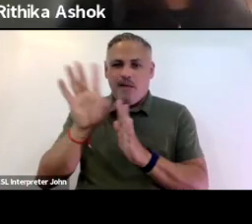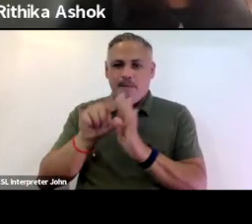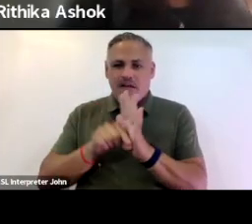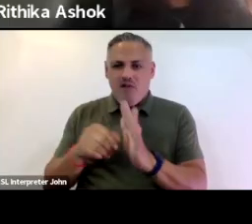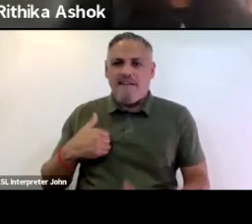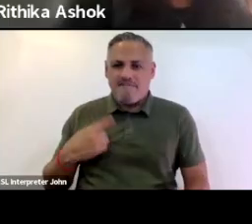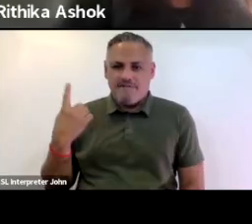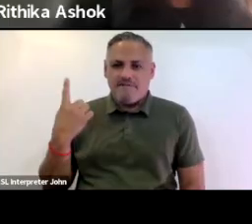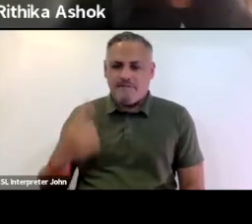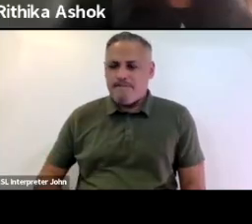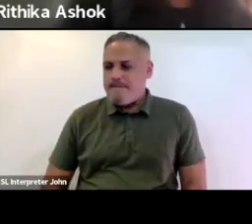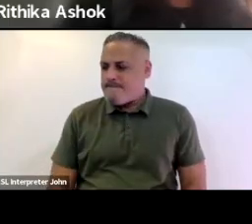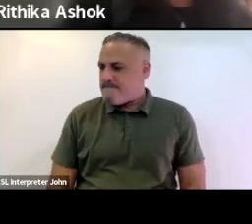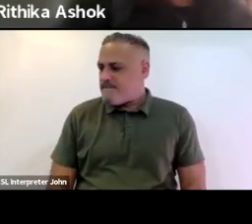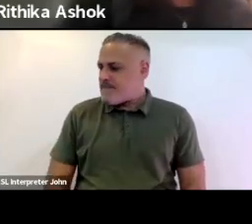background.